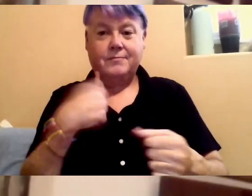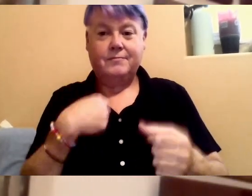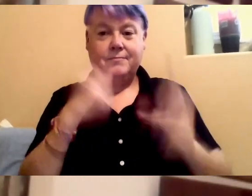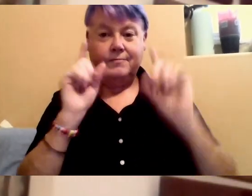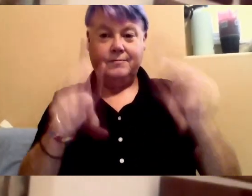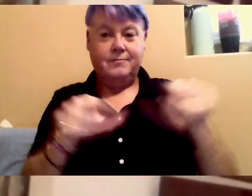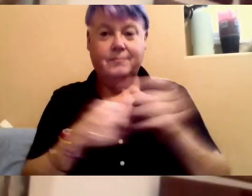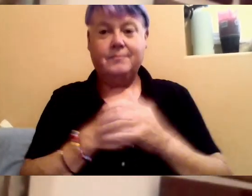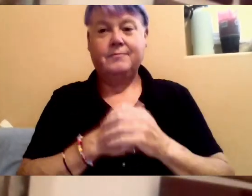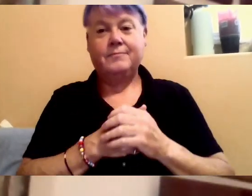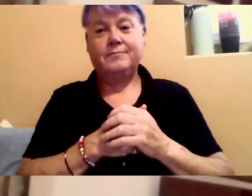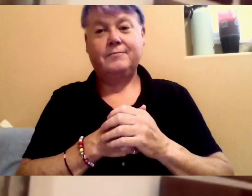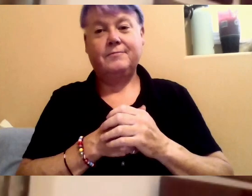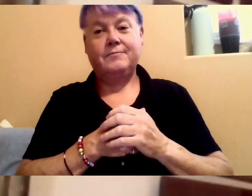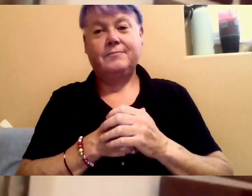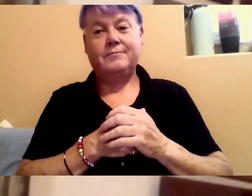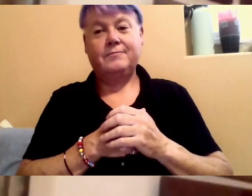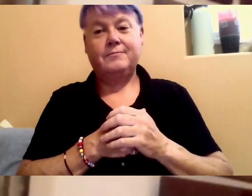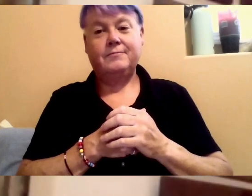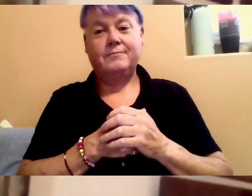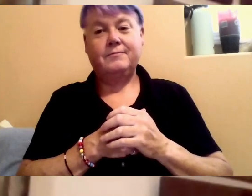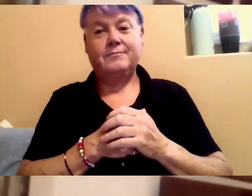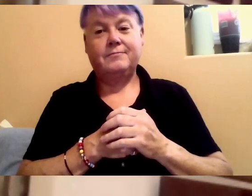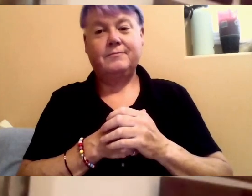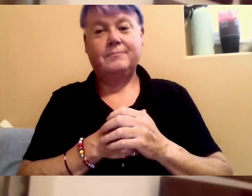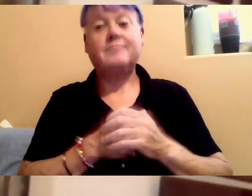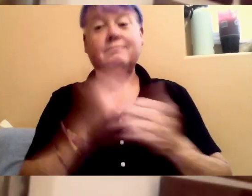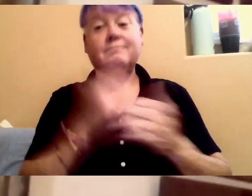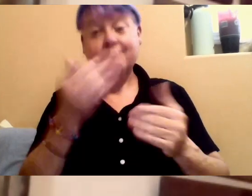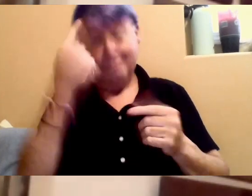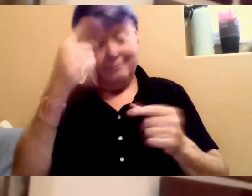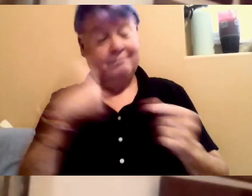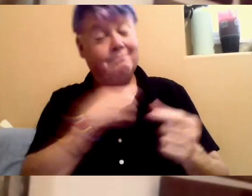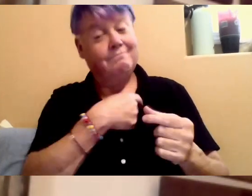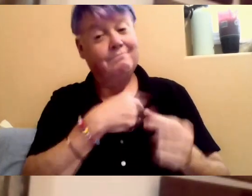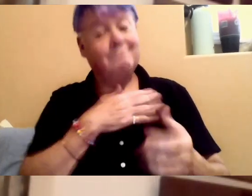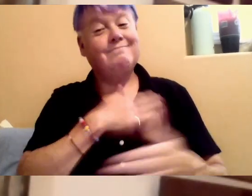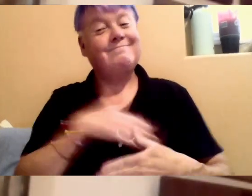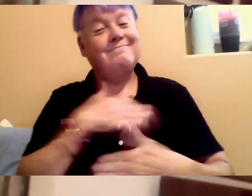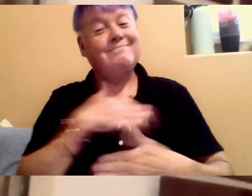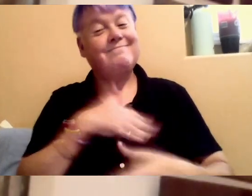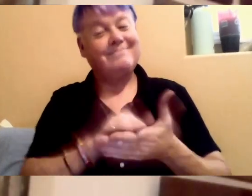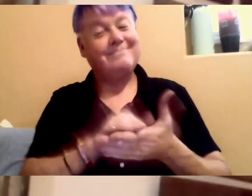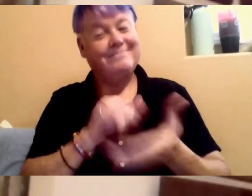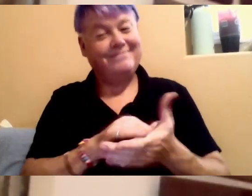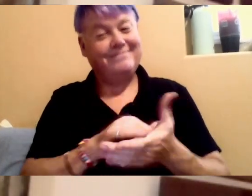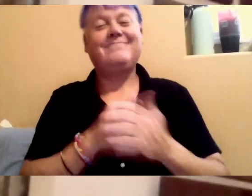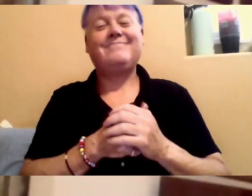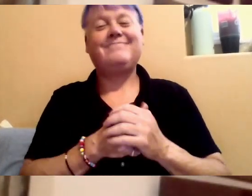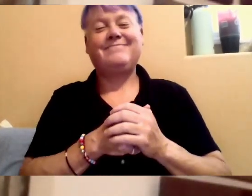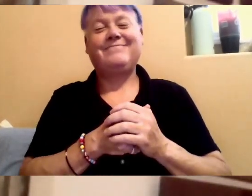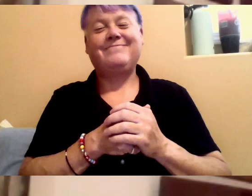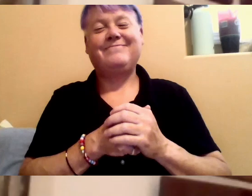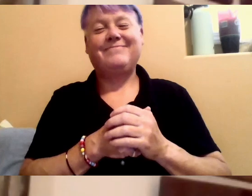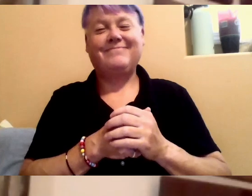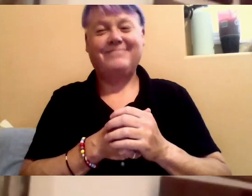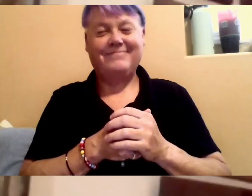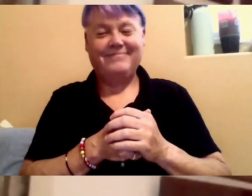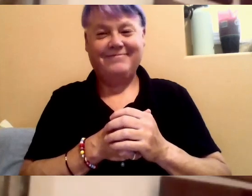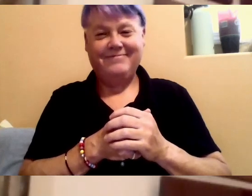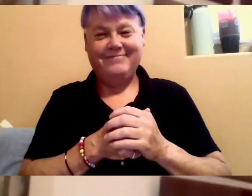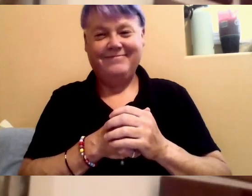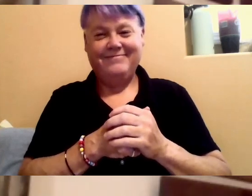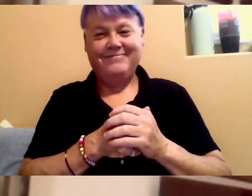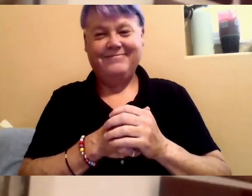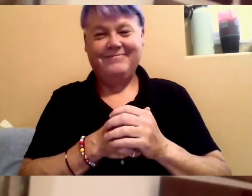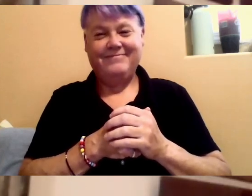been. That's a So plug there for you us. I go. appreciate that. Thanks, Mary. There's a plug for you. No, it's